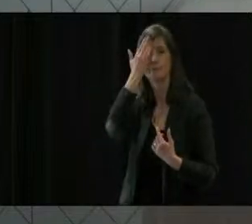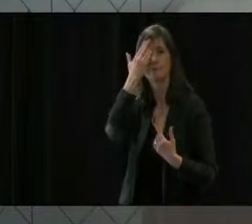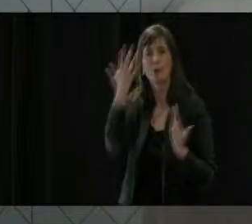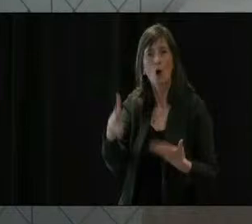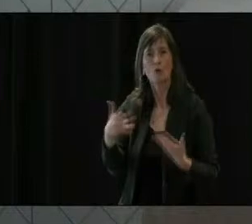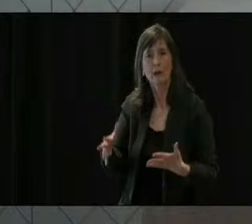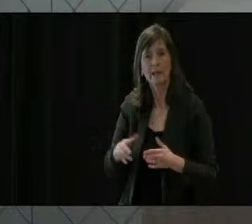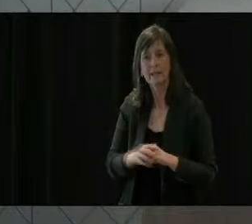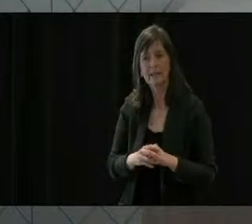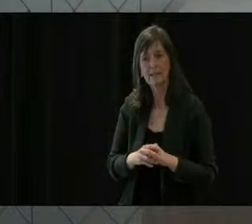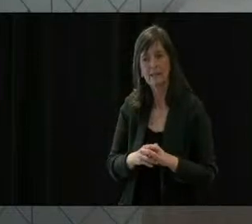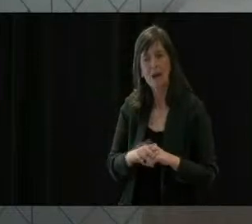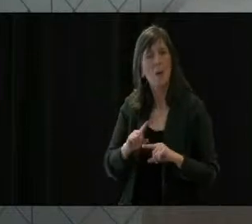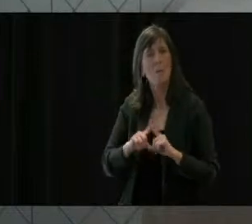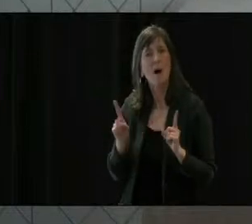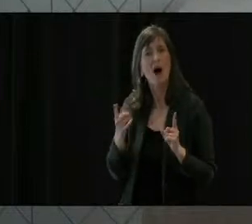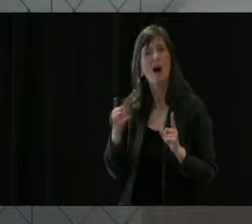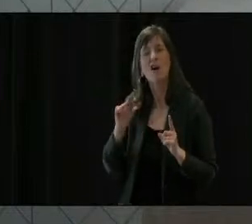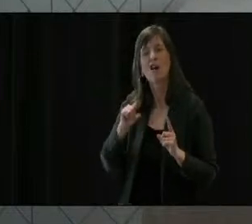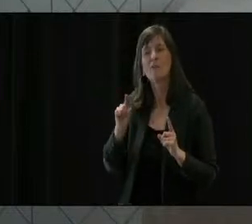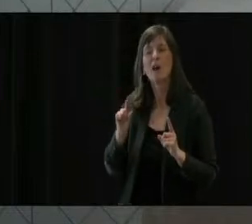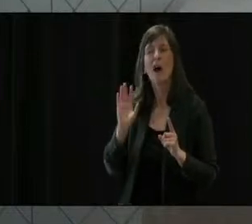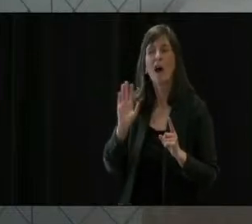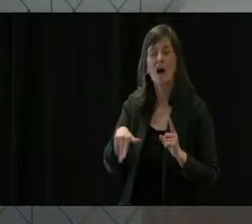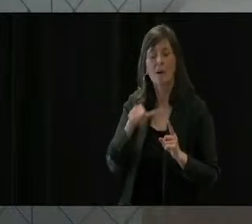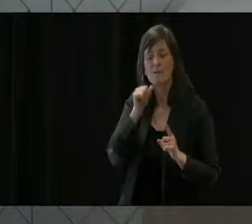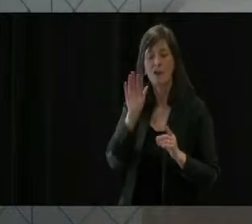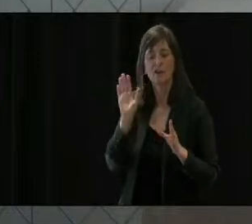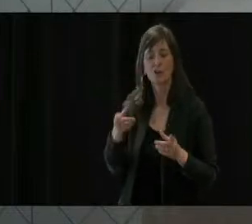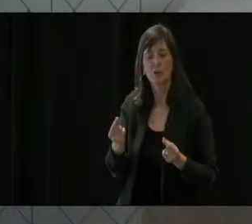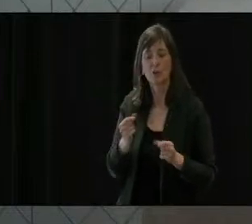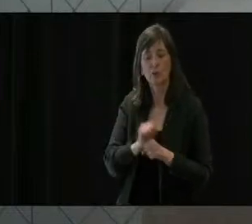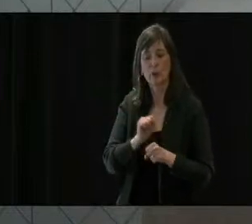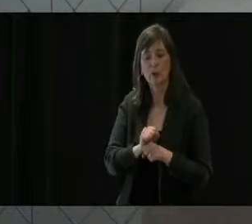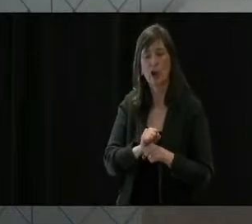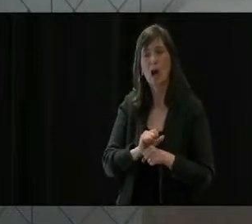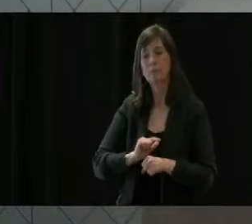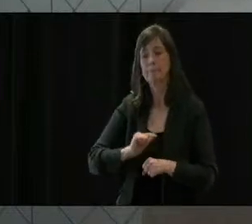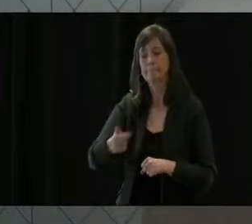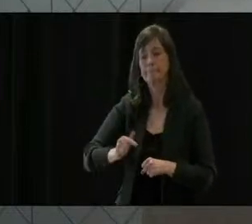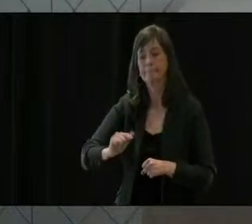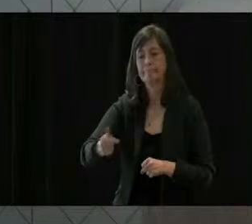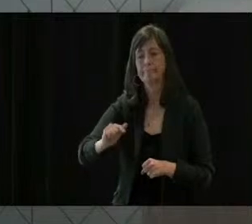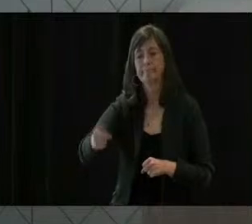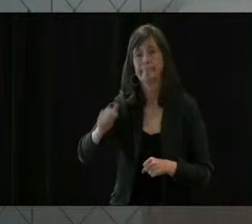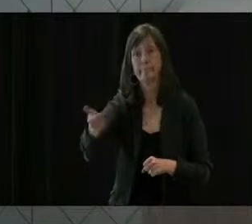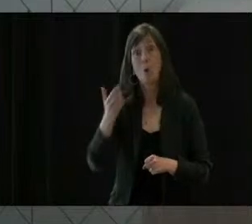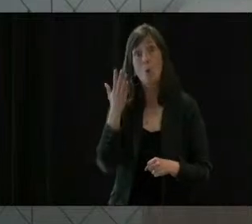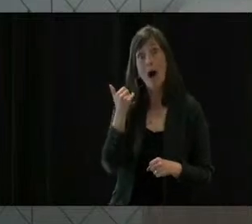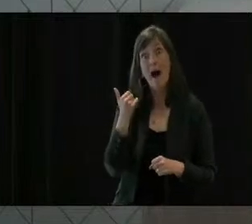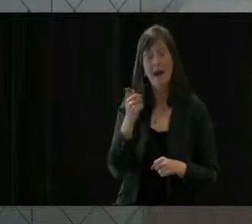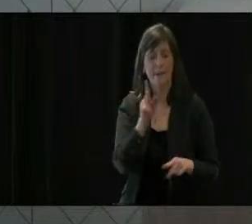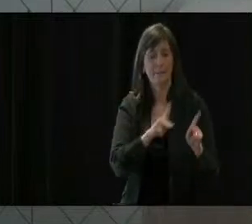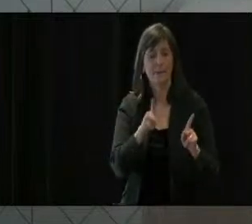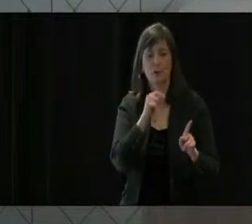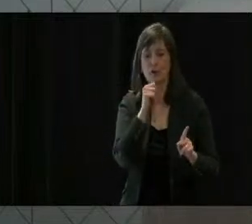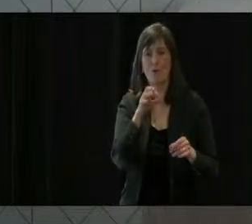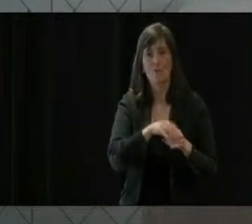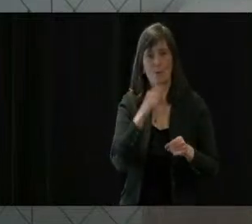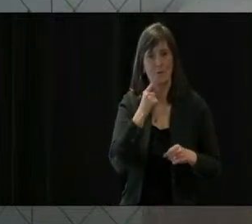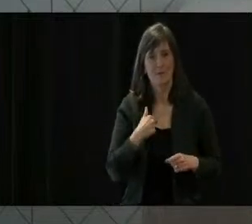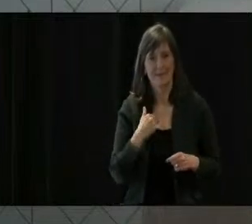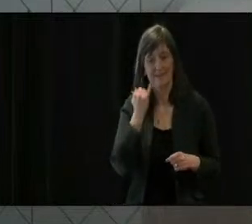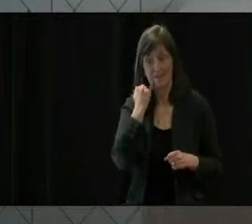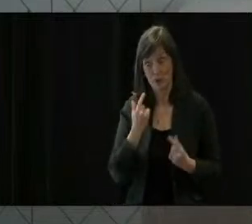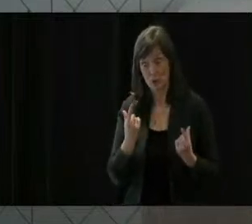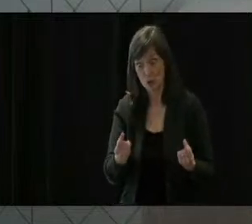have continually kicked the can down the road, mostly because these sorts of measures are rather unpopular. What's preventing government from